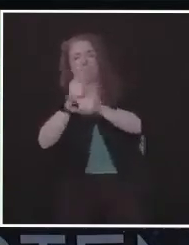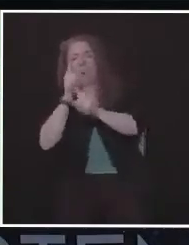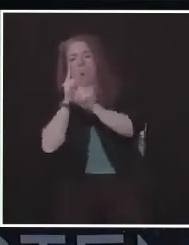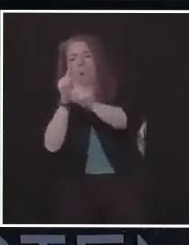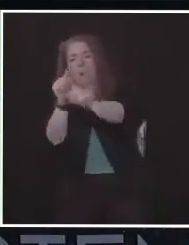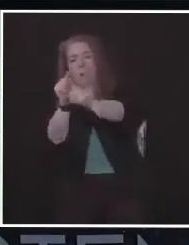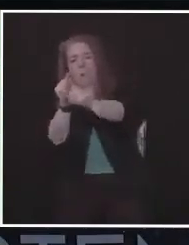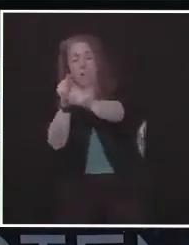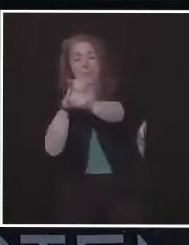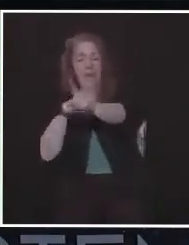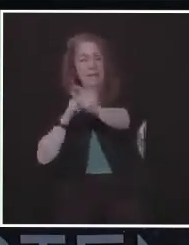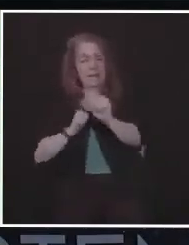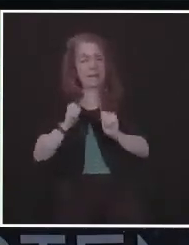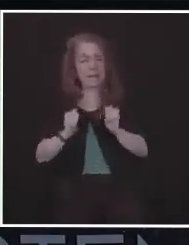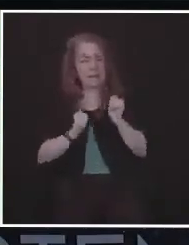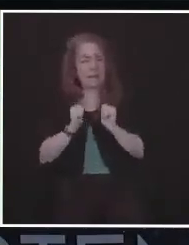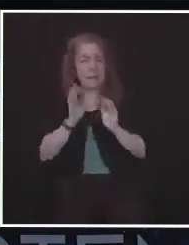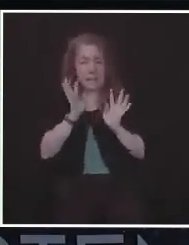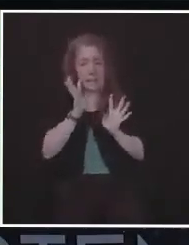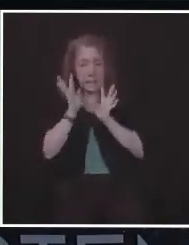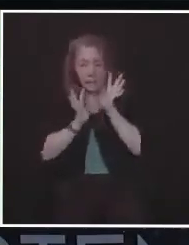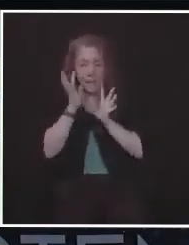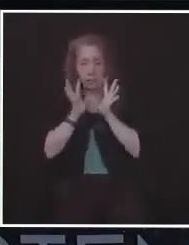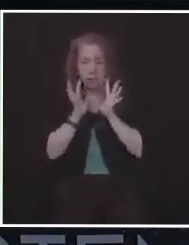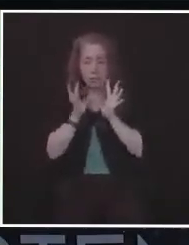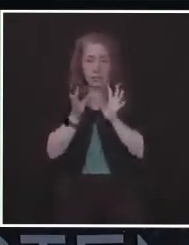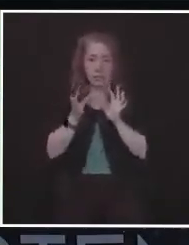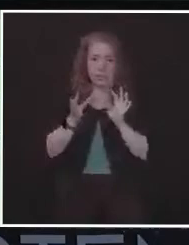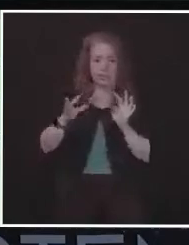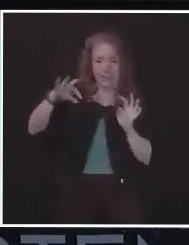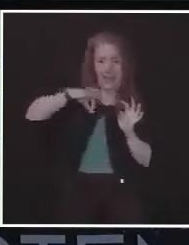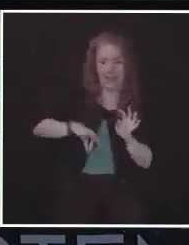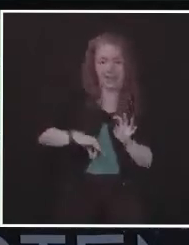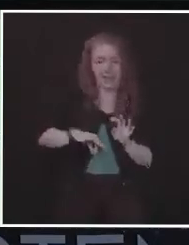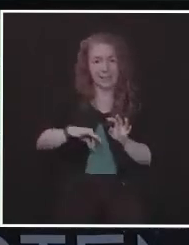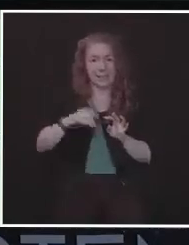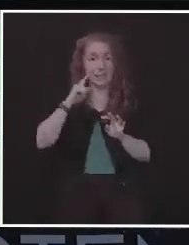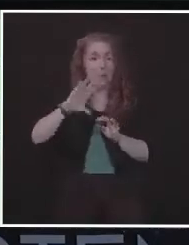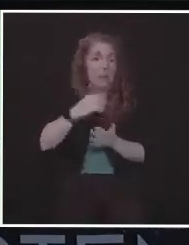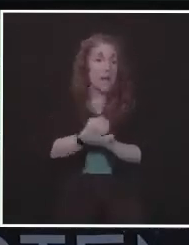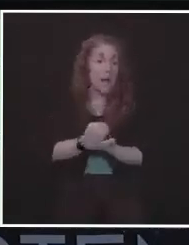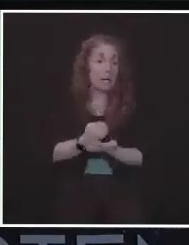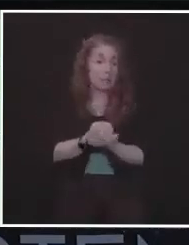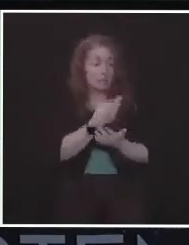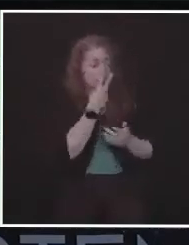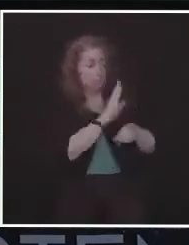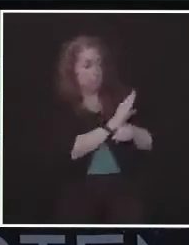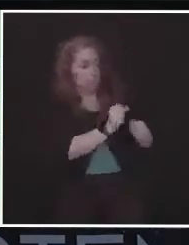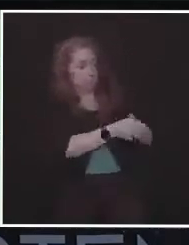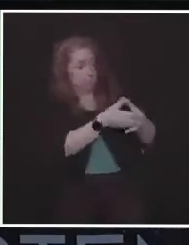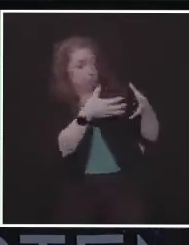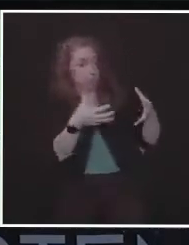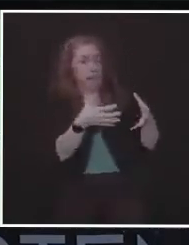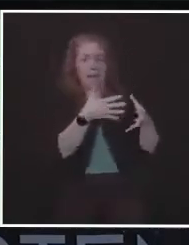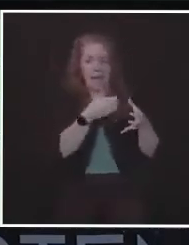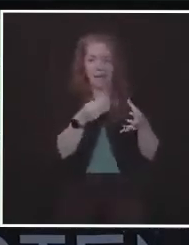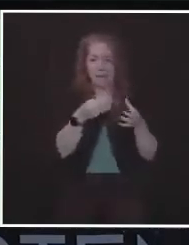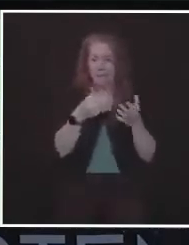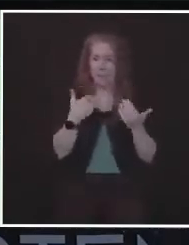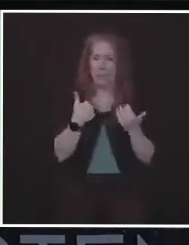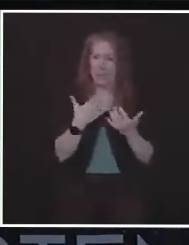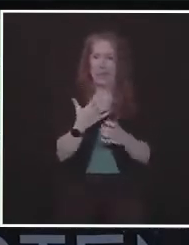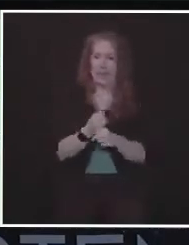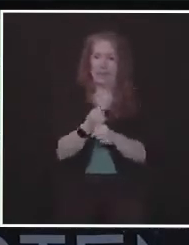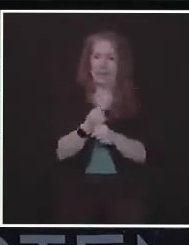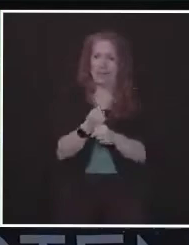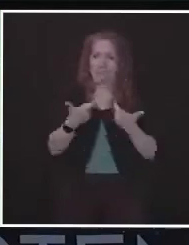incredible gains for our nation's economy, and incredible success. This is what the future will look